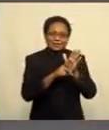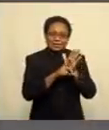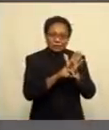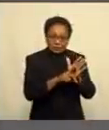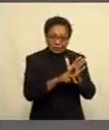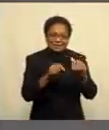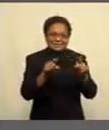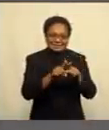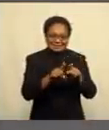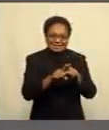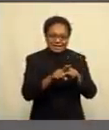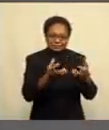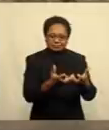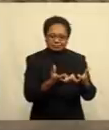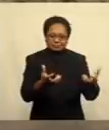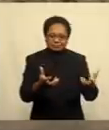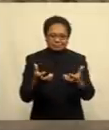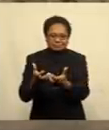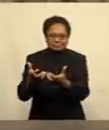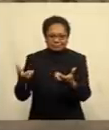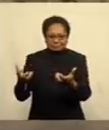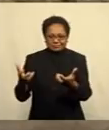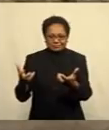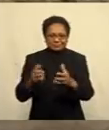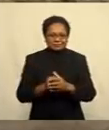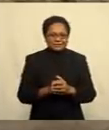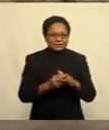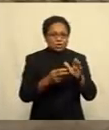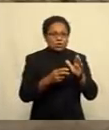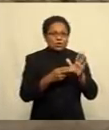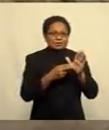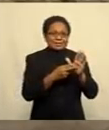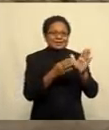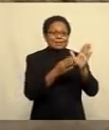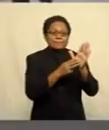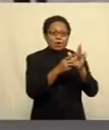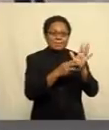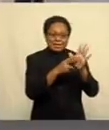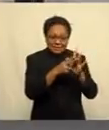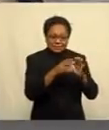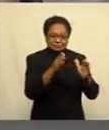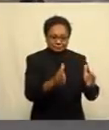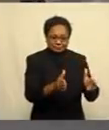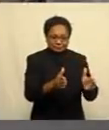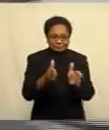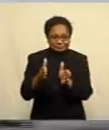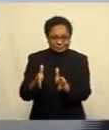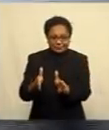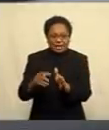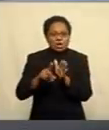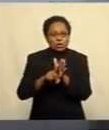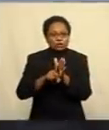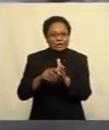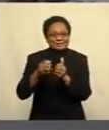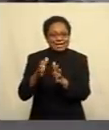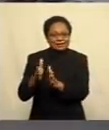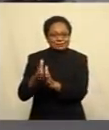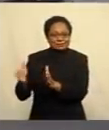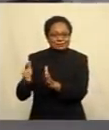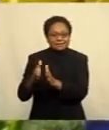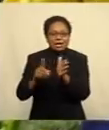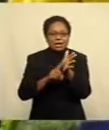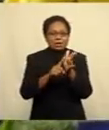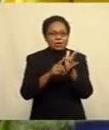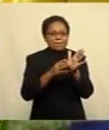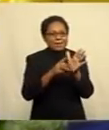divided into 2 zones. The Nandi zone begins from Momi Junction to Lomolomo Police Post, and the Lautoka zone will be from Lomolomo Police Post